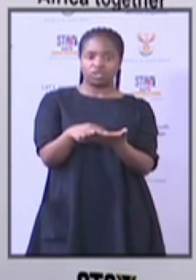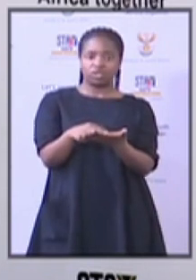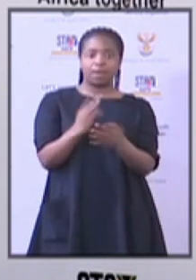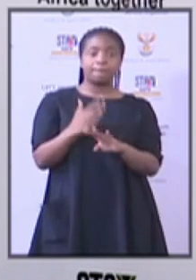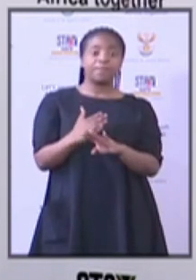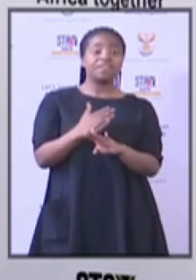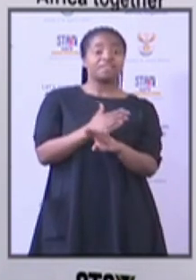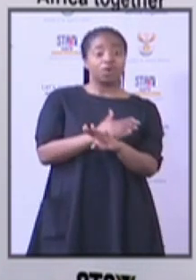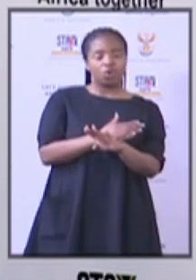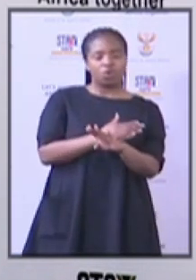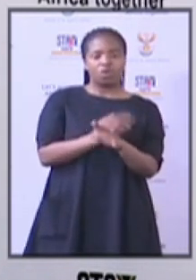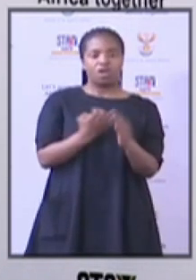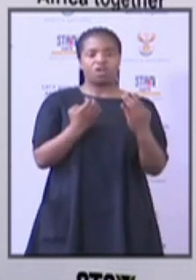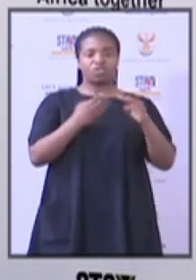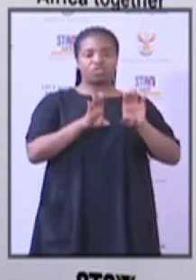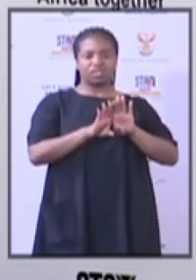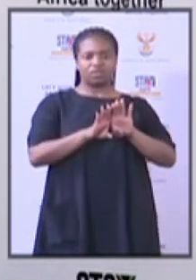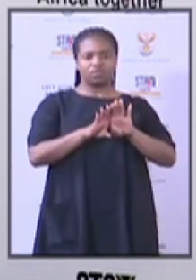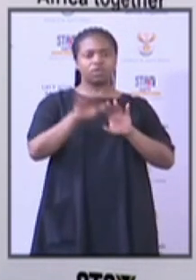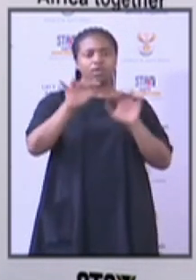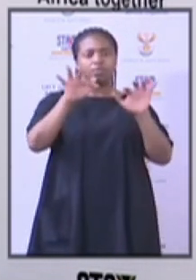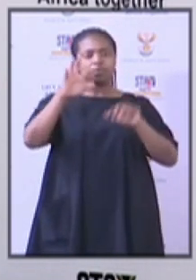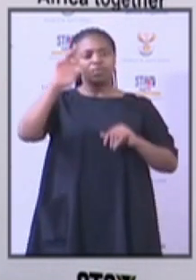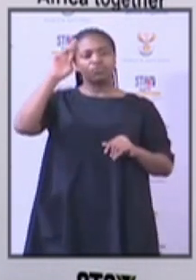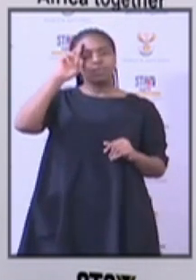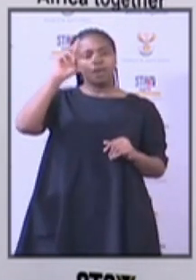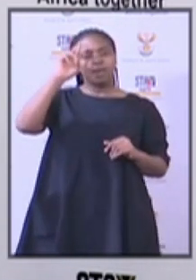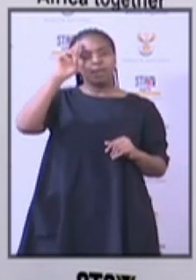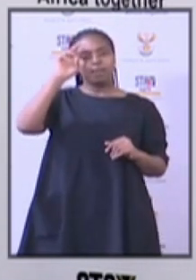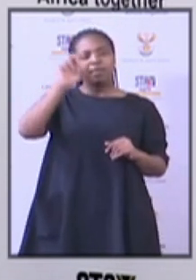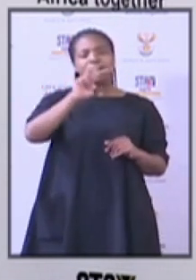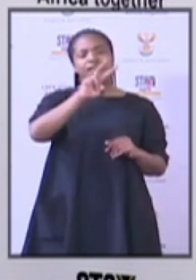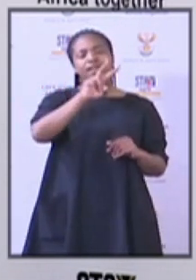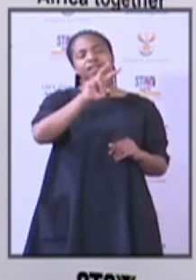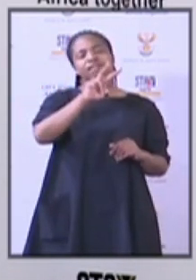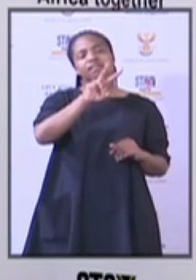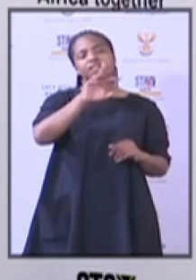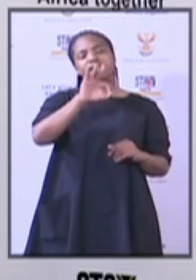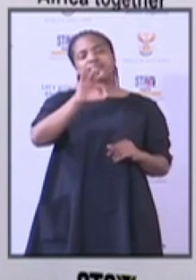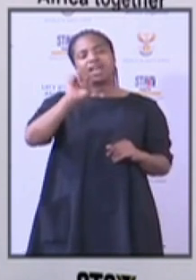before the lockdown. People remember that VFS is the